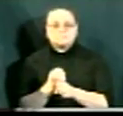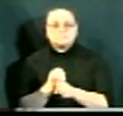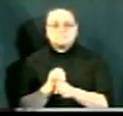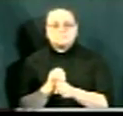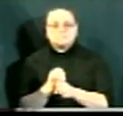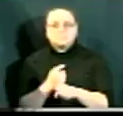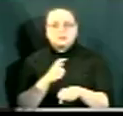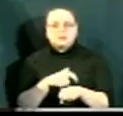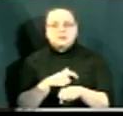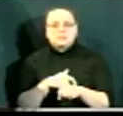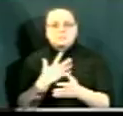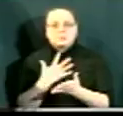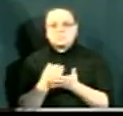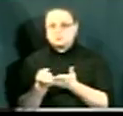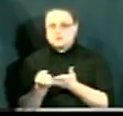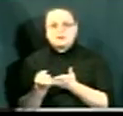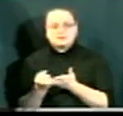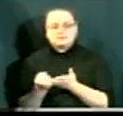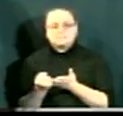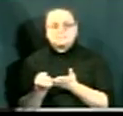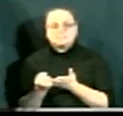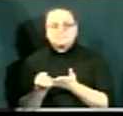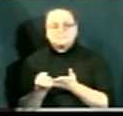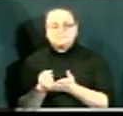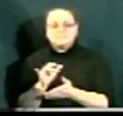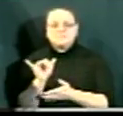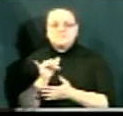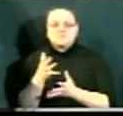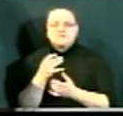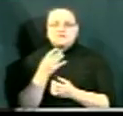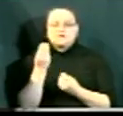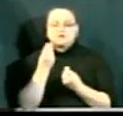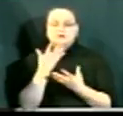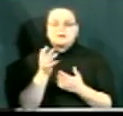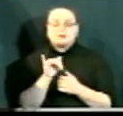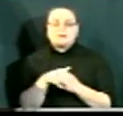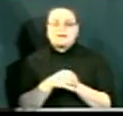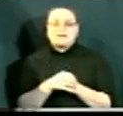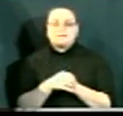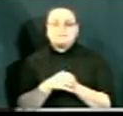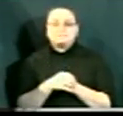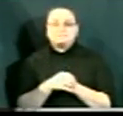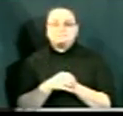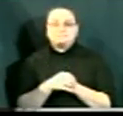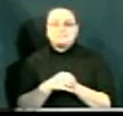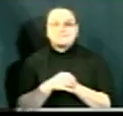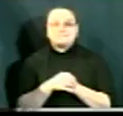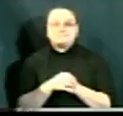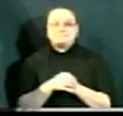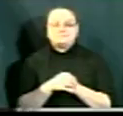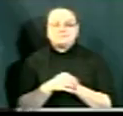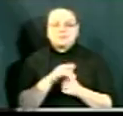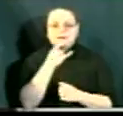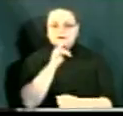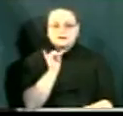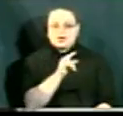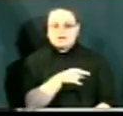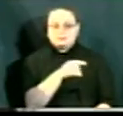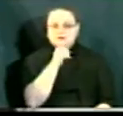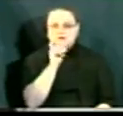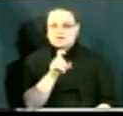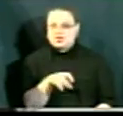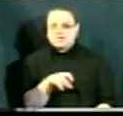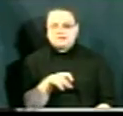time that we just wasted. Also, I want to tell you that kids like him don't need to